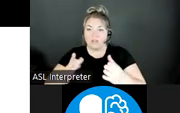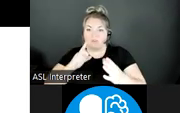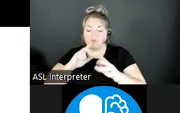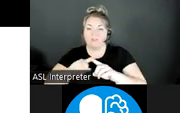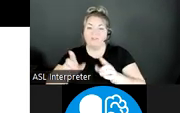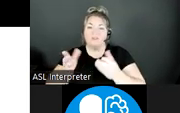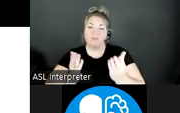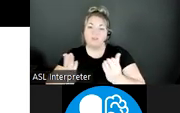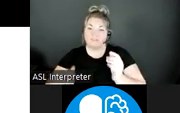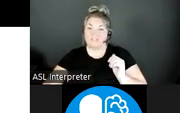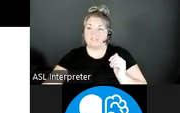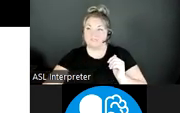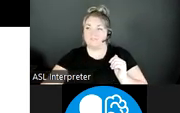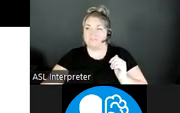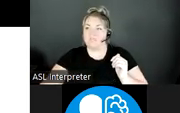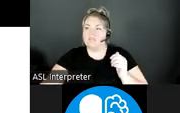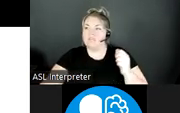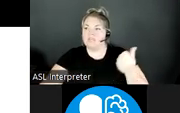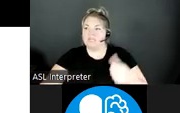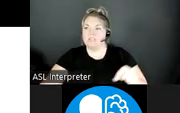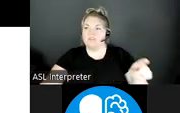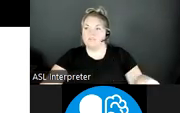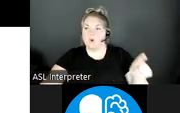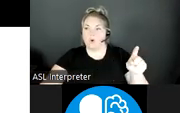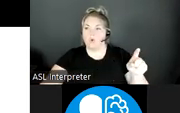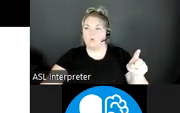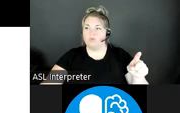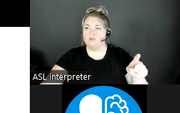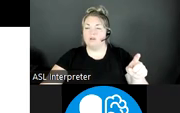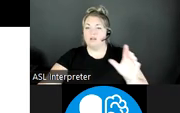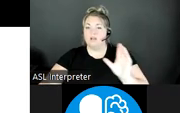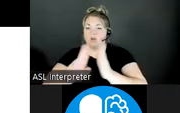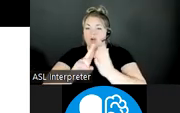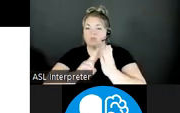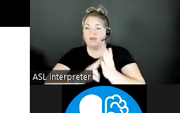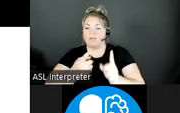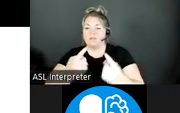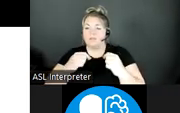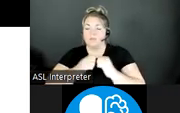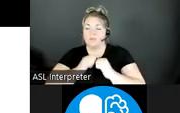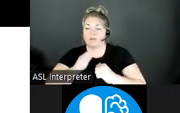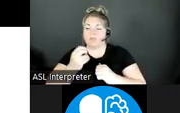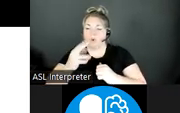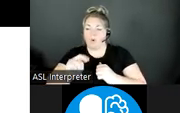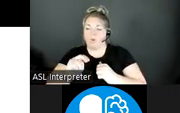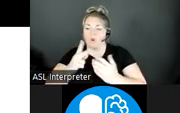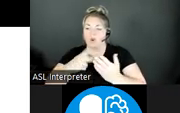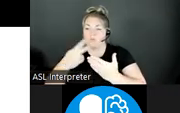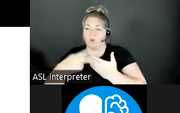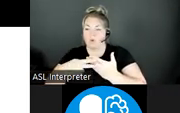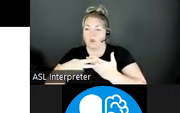services. And each of those contracts comes with its own program requirements, its own